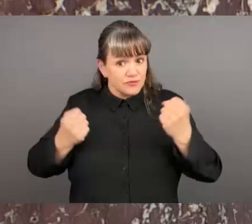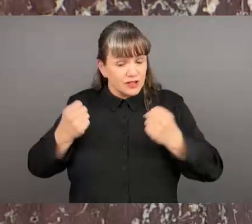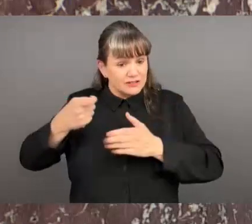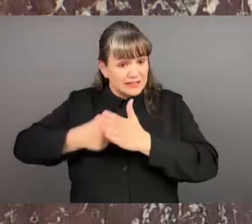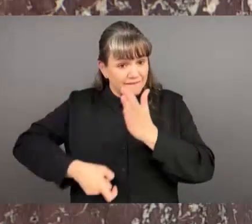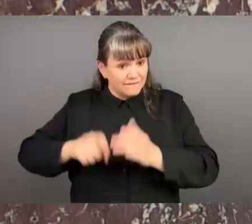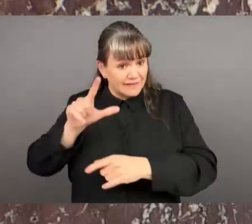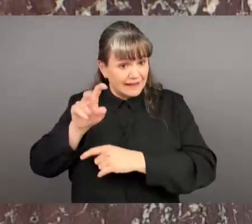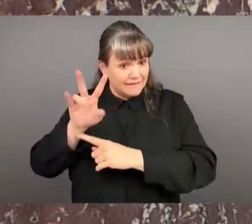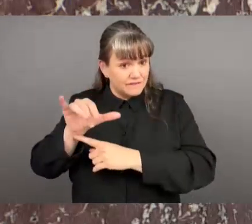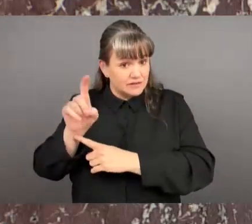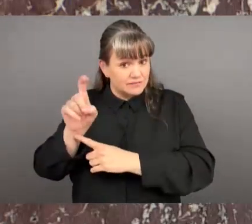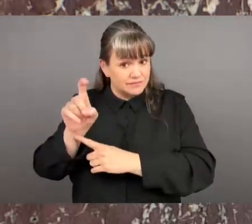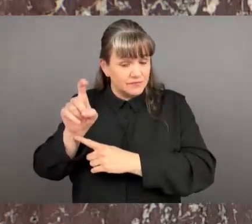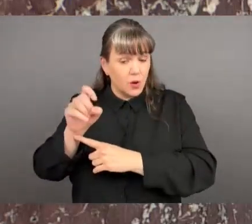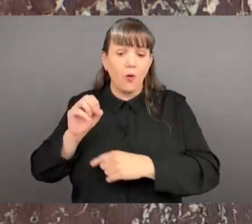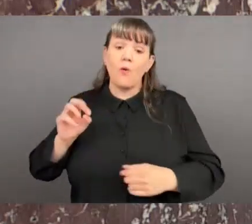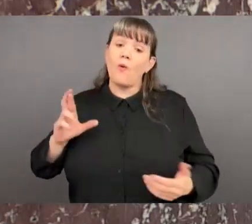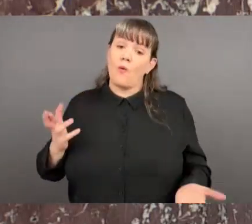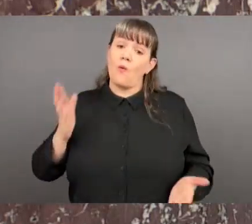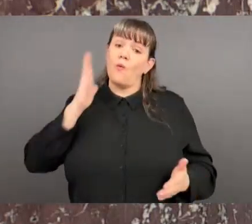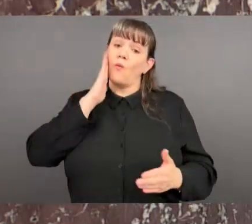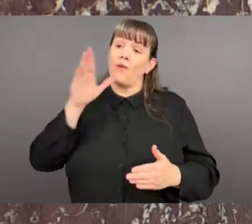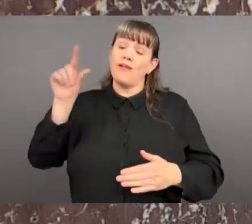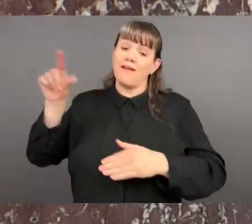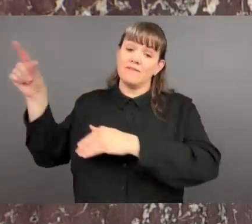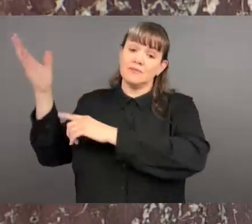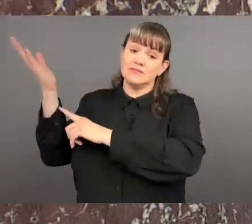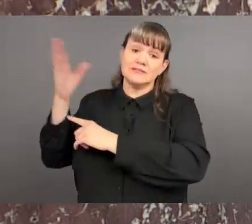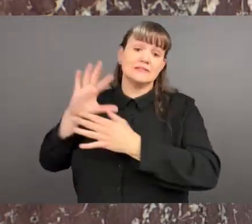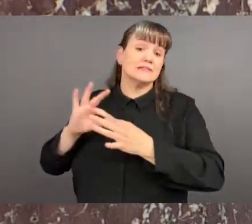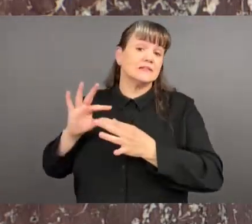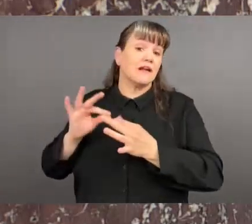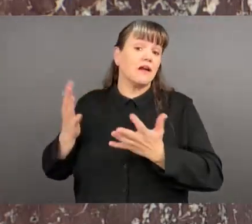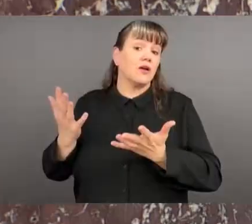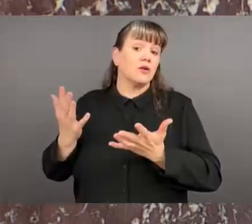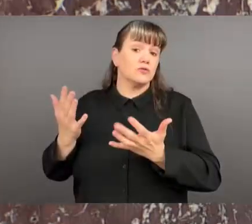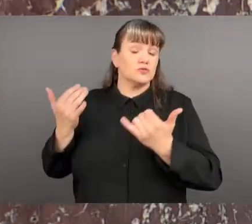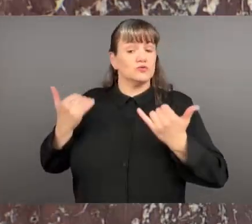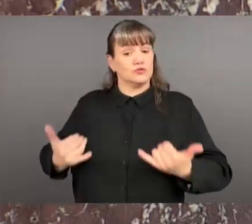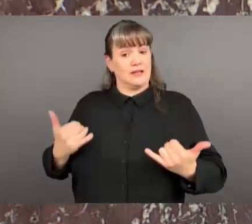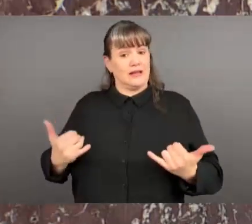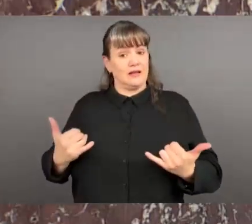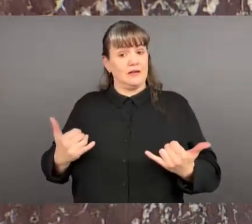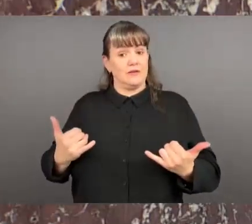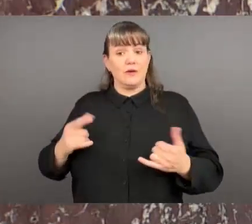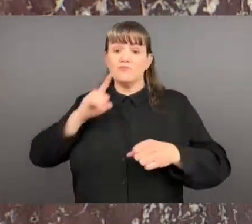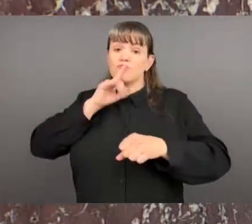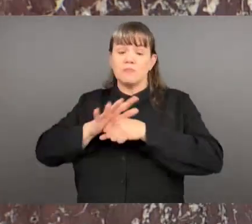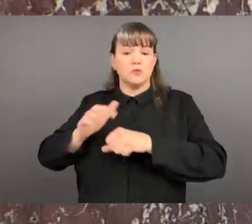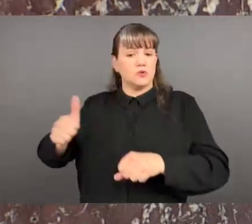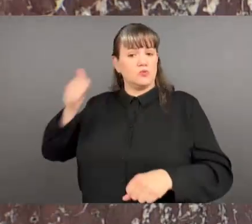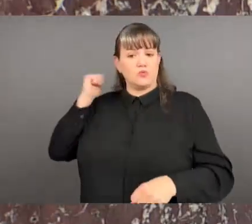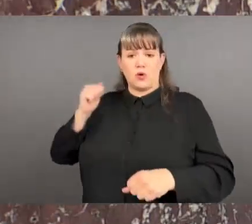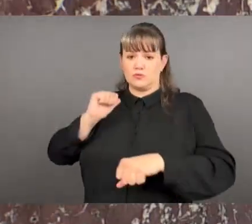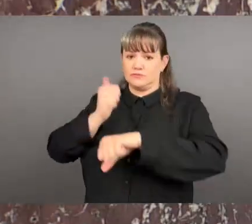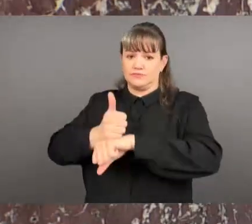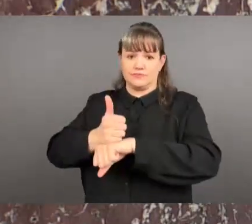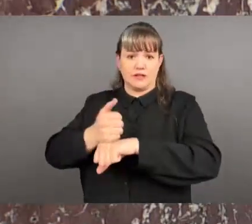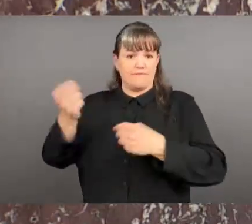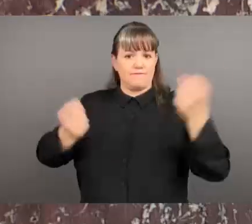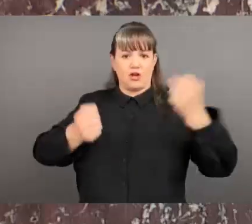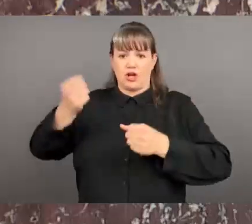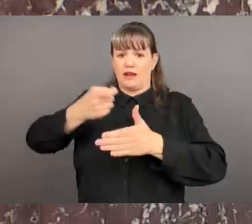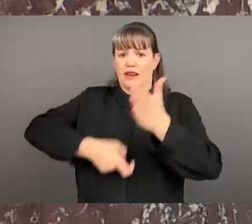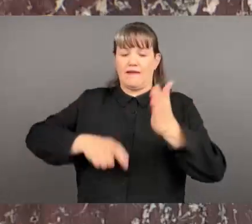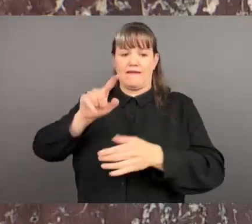today that they will not impose a vehicle levy, nor will they allow TransLink the legislative ability to bring in